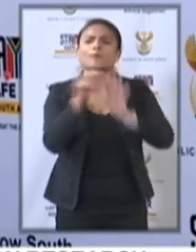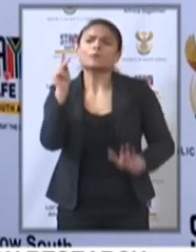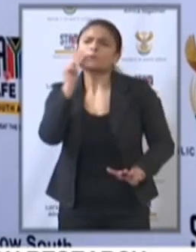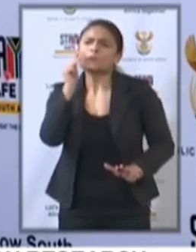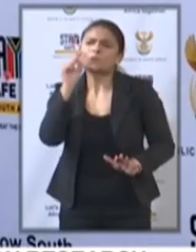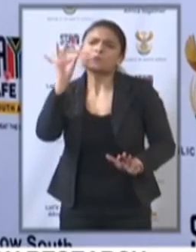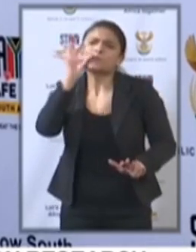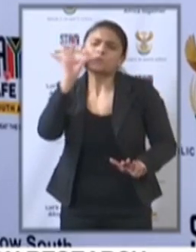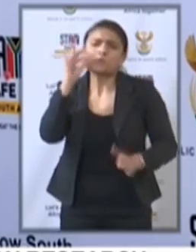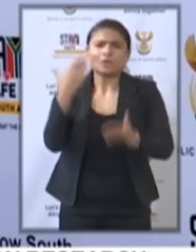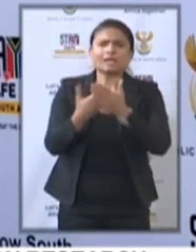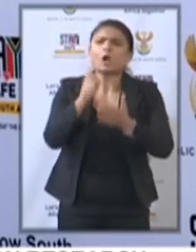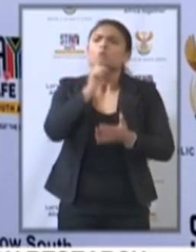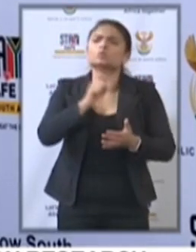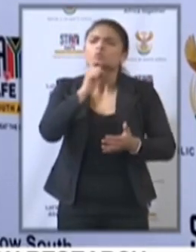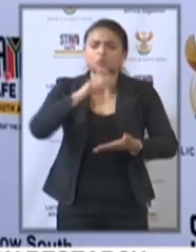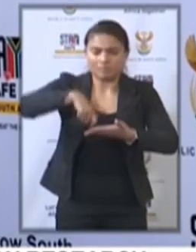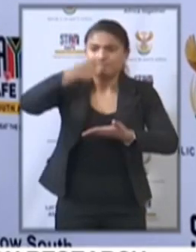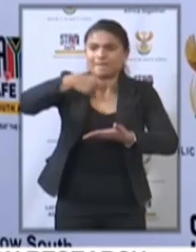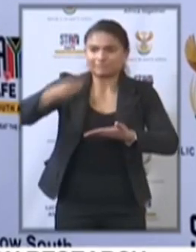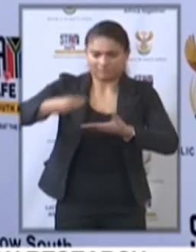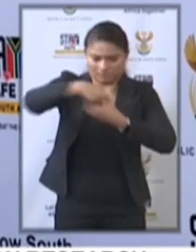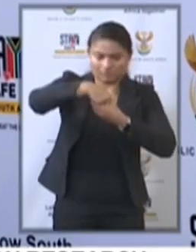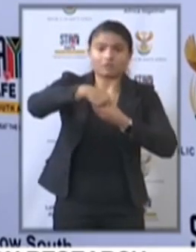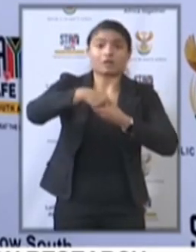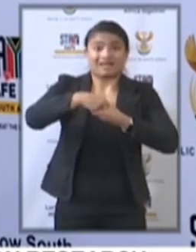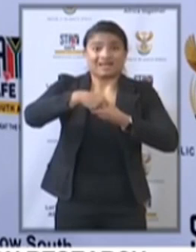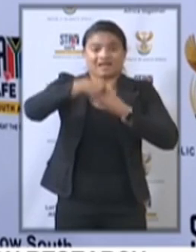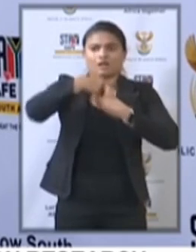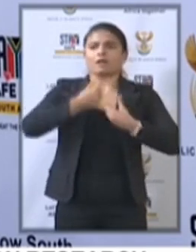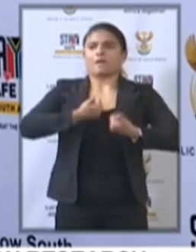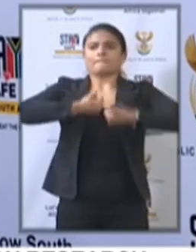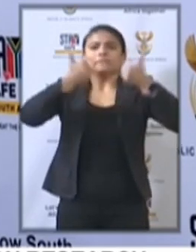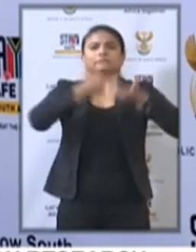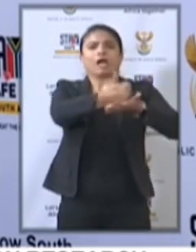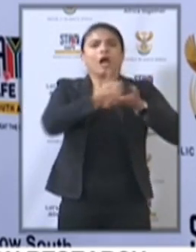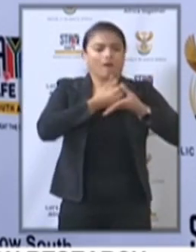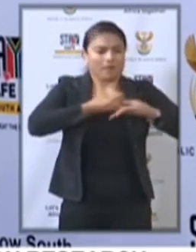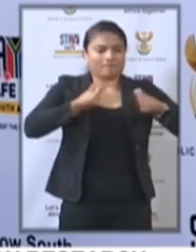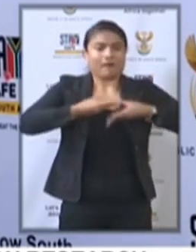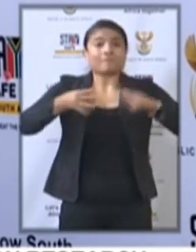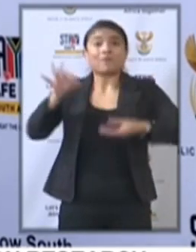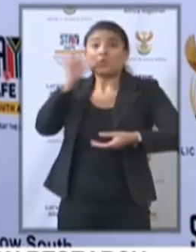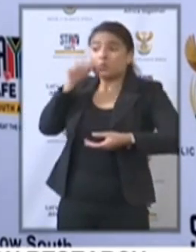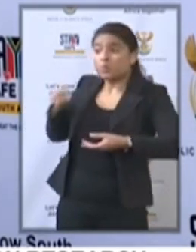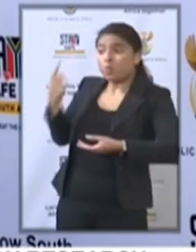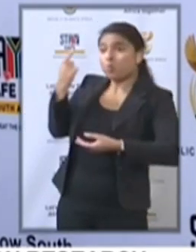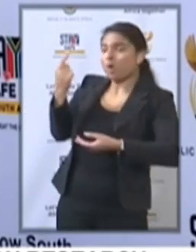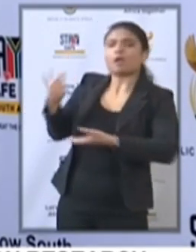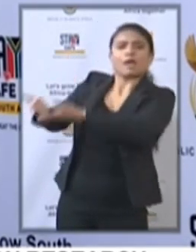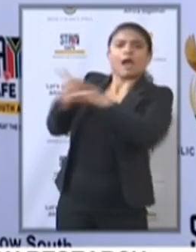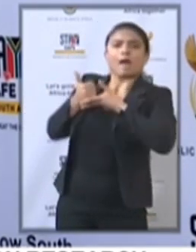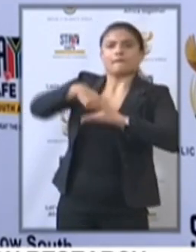ukwenza imithi eminingi kabi engakwazi ukwelapha izifo. Asifuni kuma sisho kanje